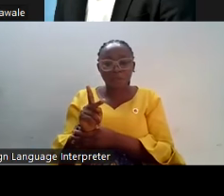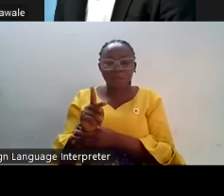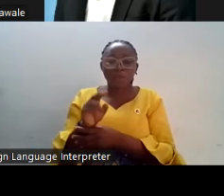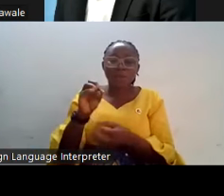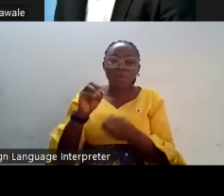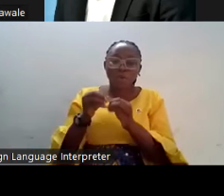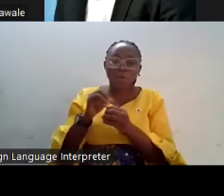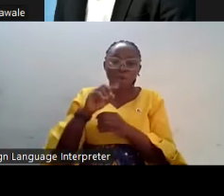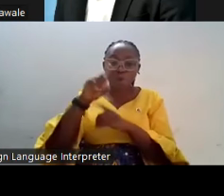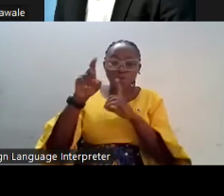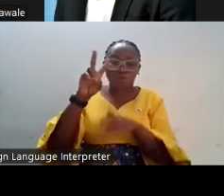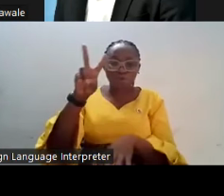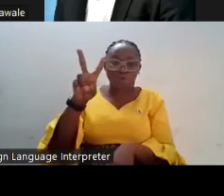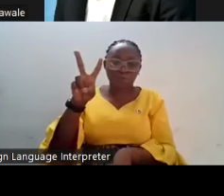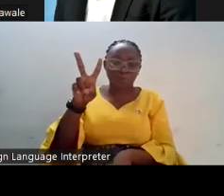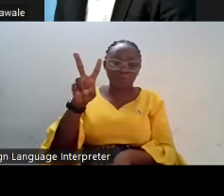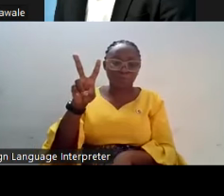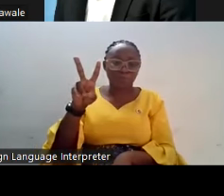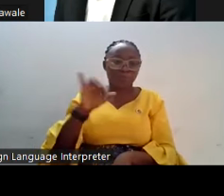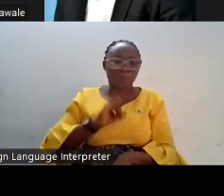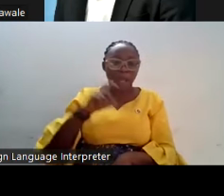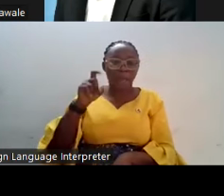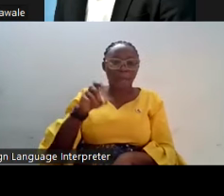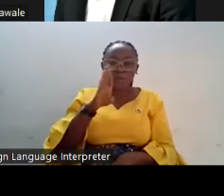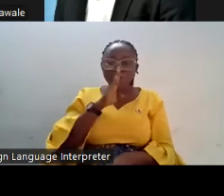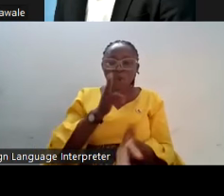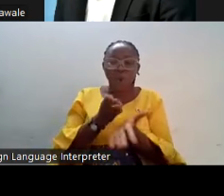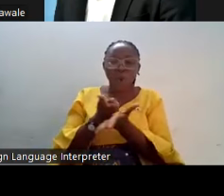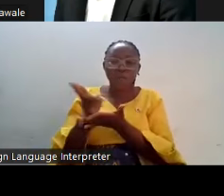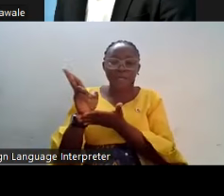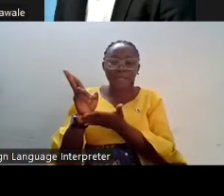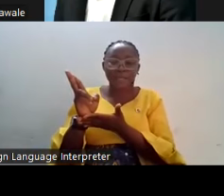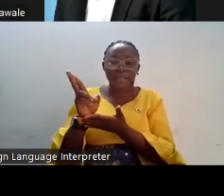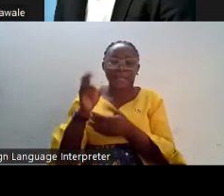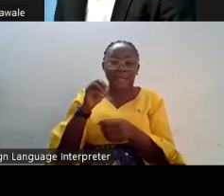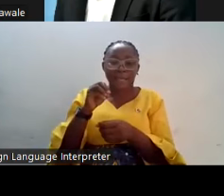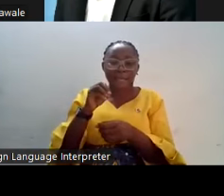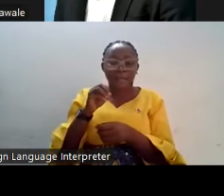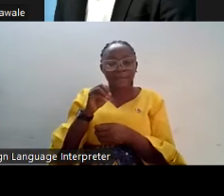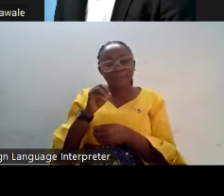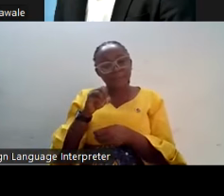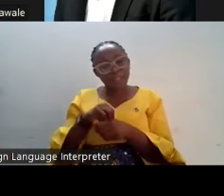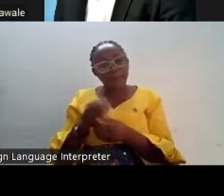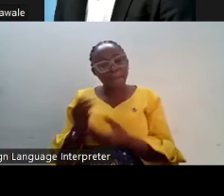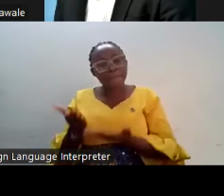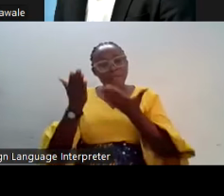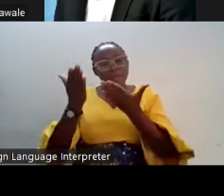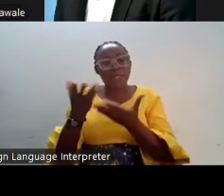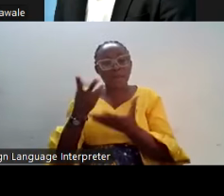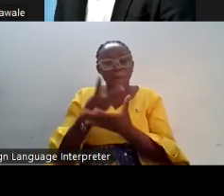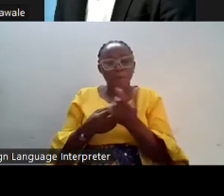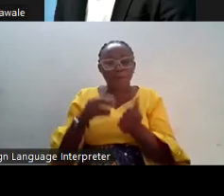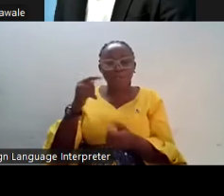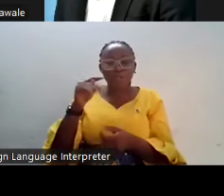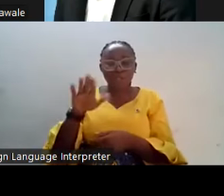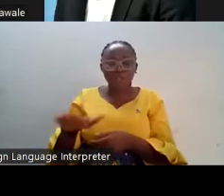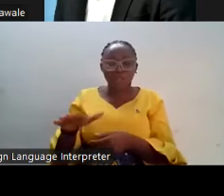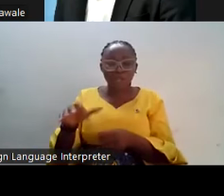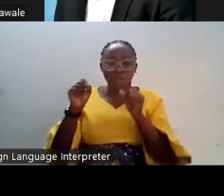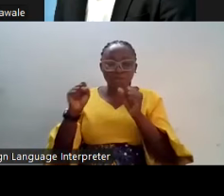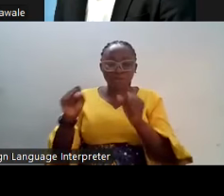two: I must be honest in presenting both the child's